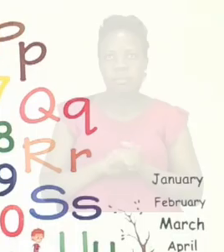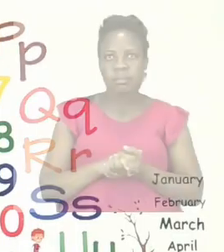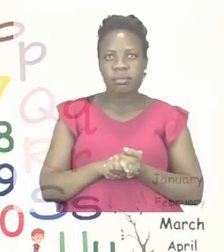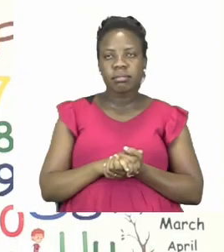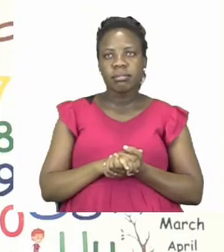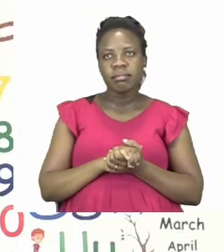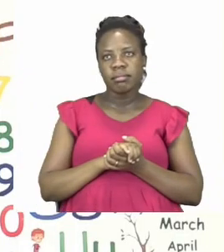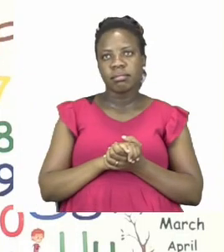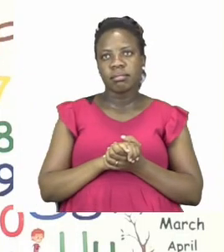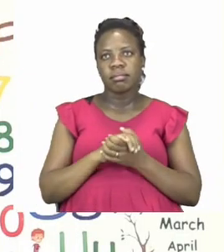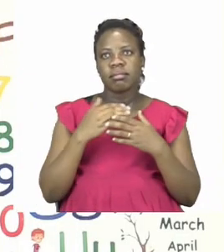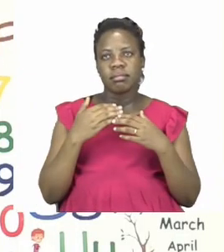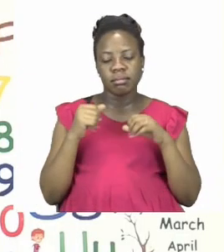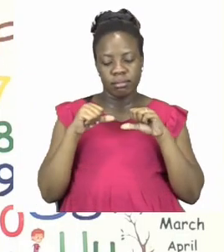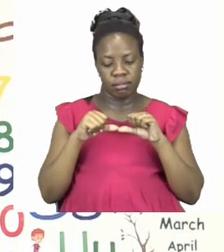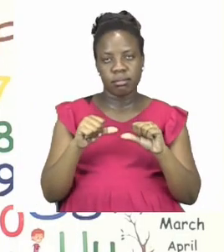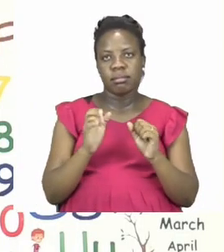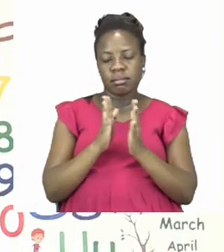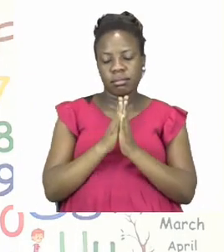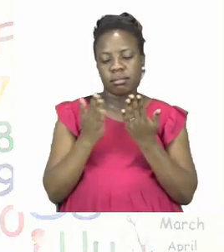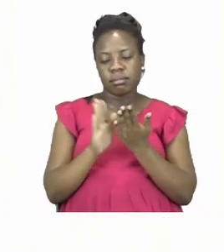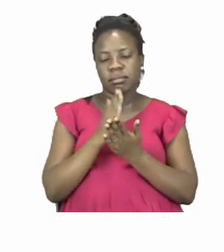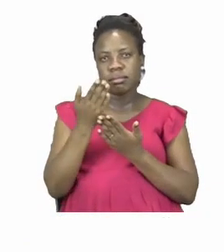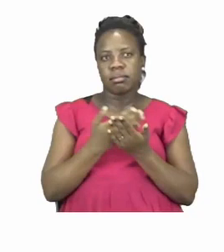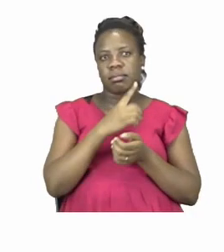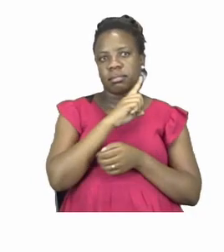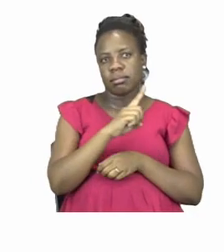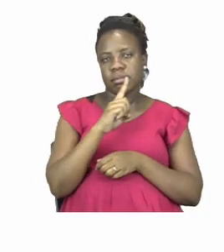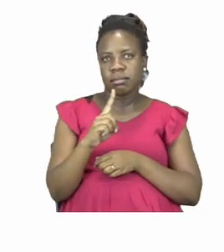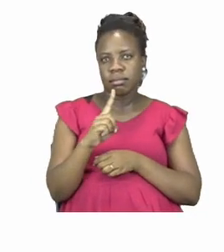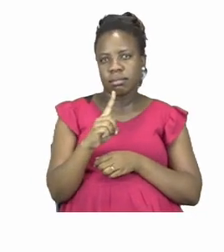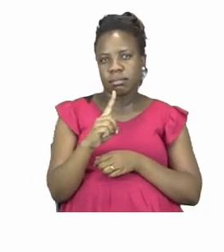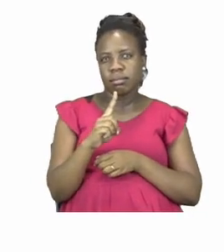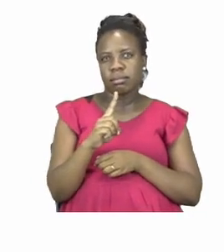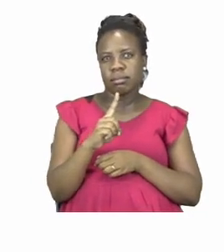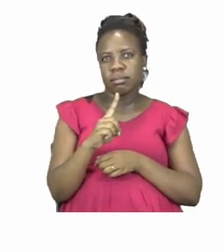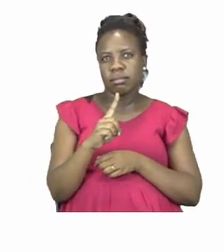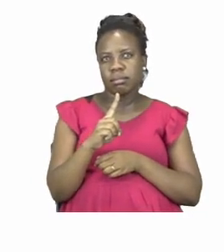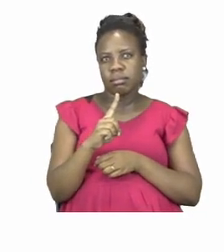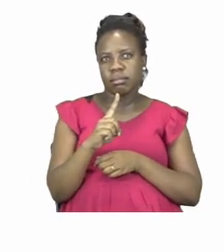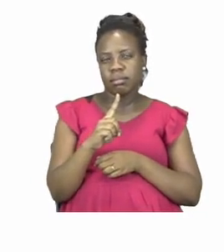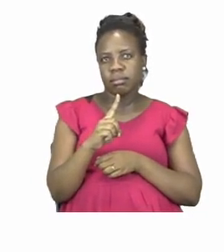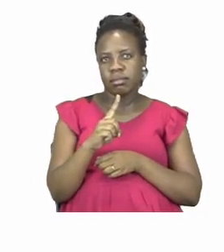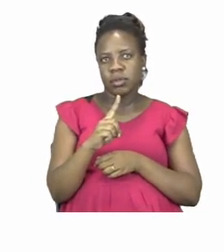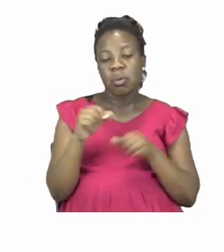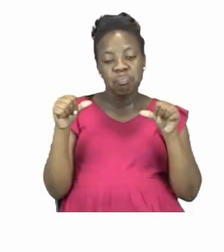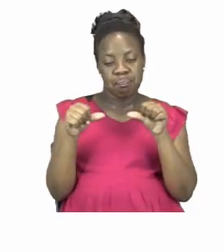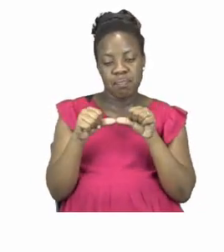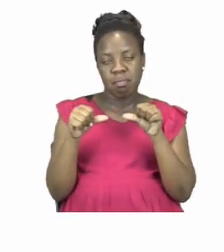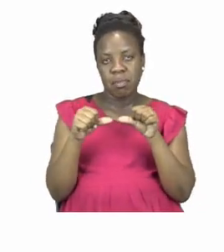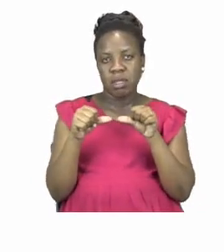Boys and girls, let's now move on to the next page, page 11. On page 11, we are going to be dealing with measurement.